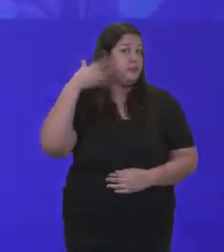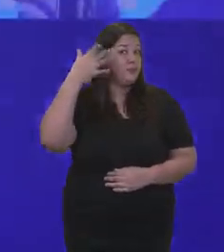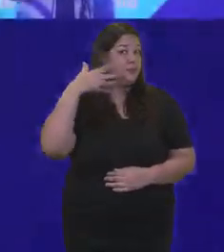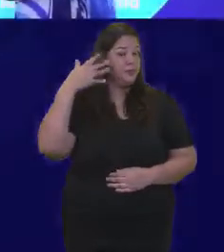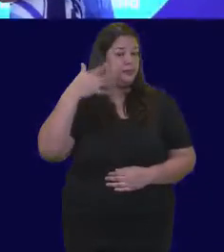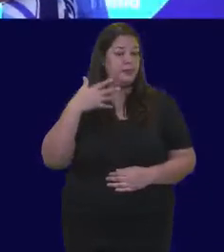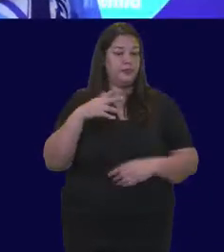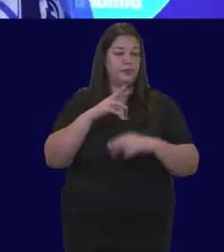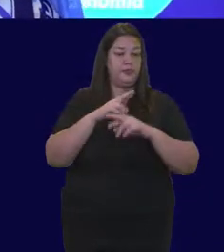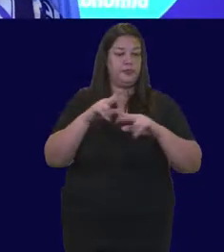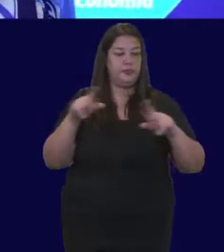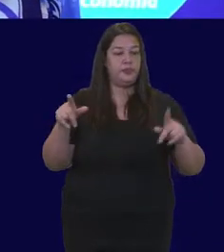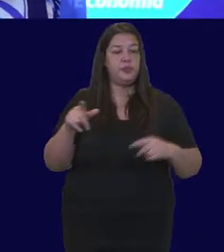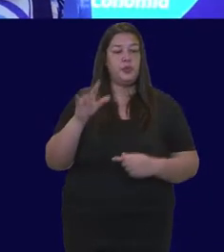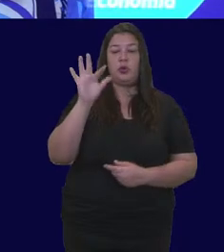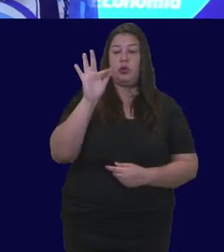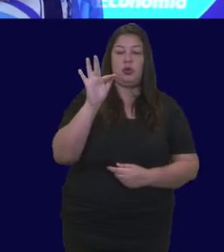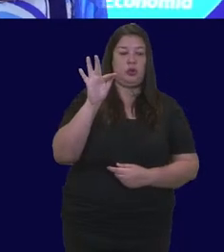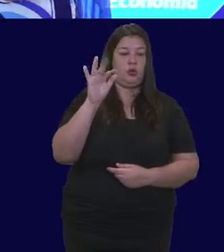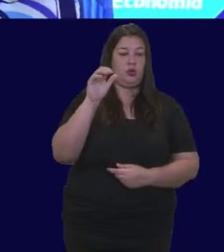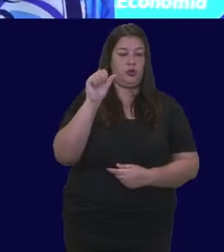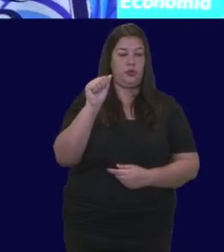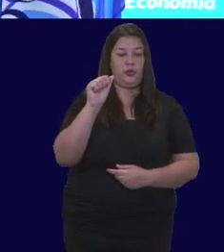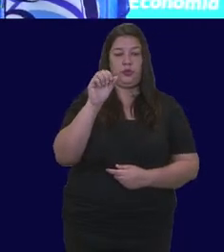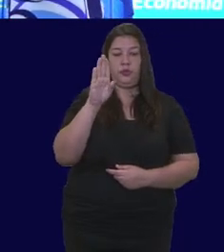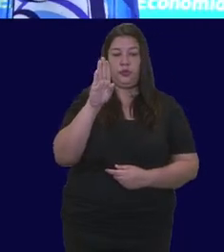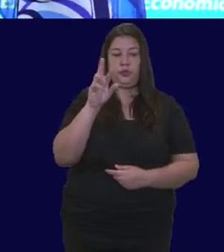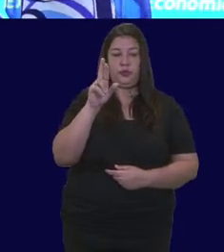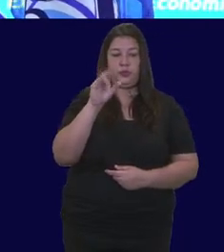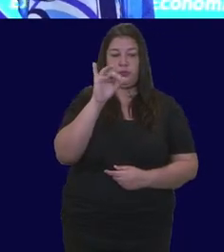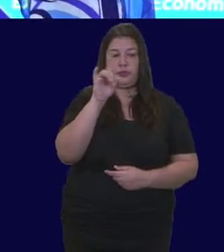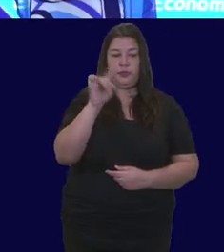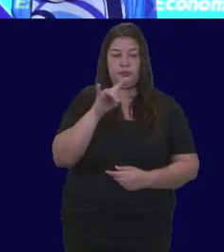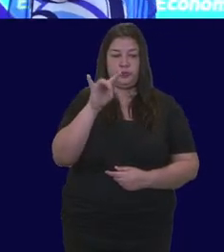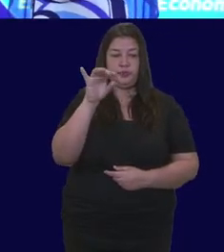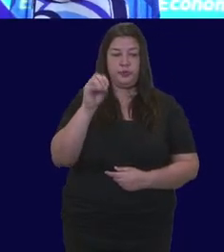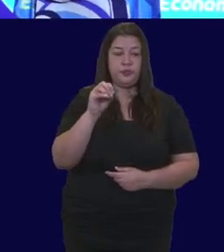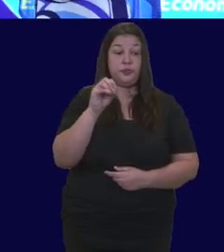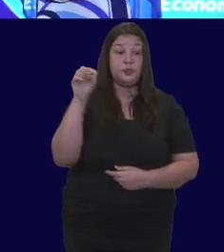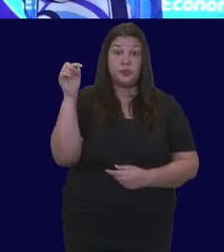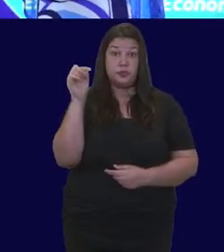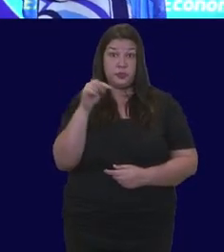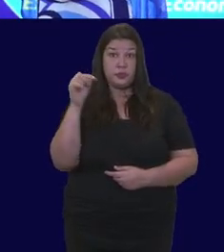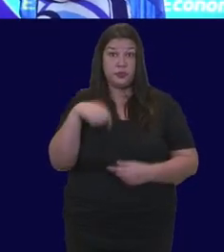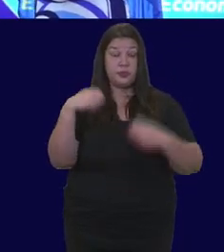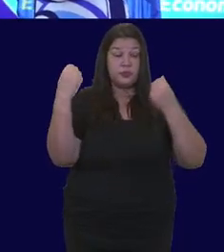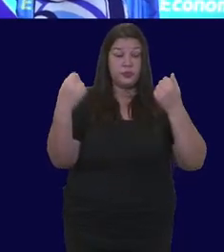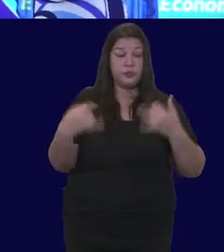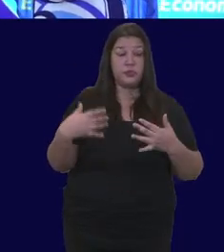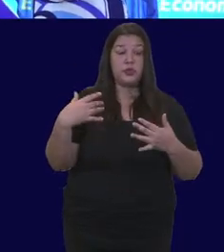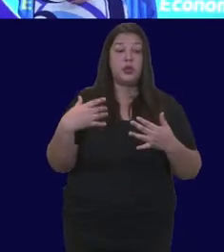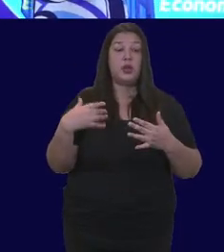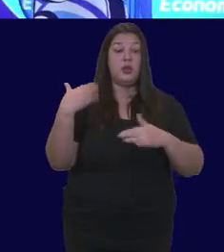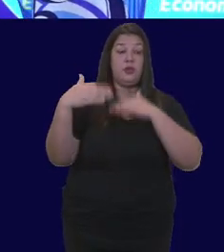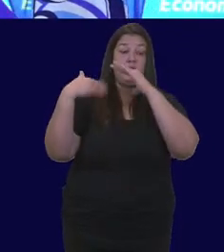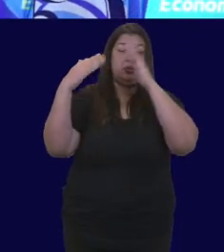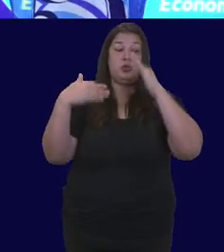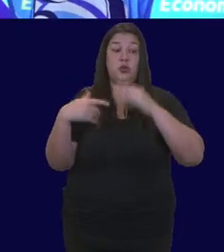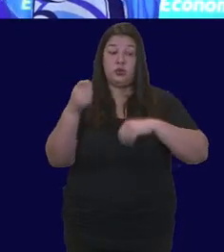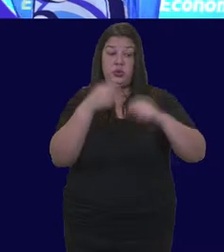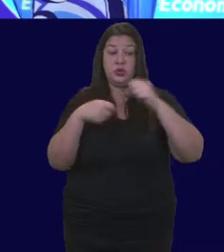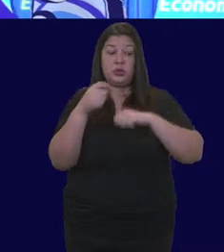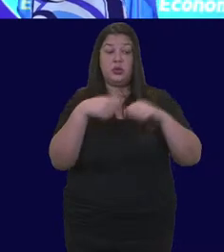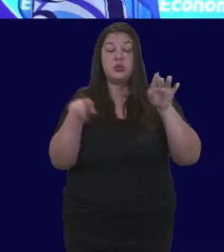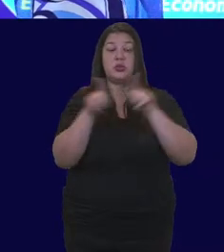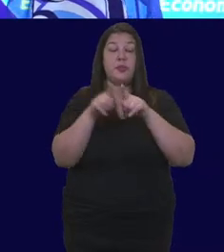Fabrizio Bozzetto, which with his external guests will talk about the evolution of the business models and the impact on this impact